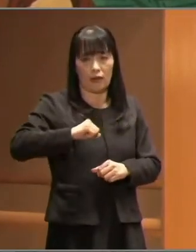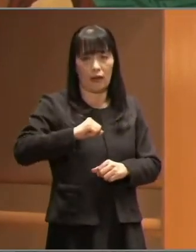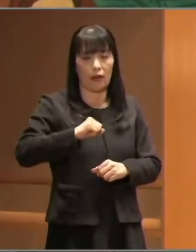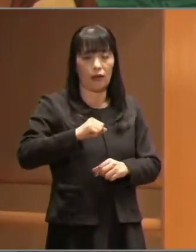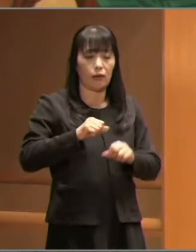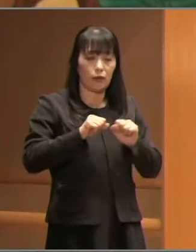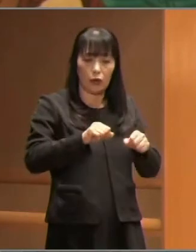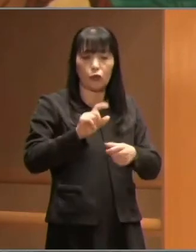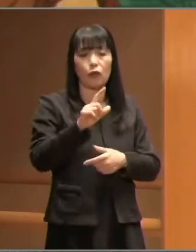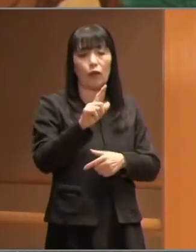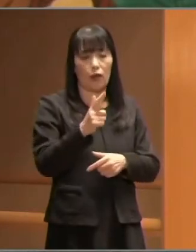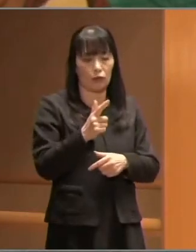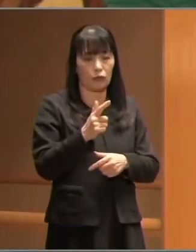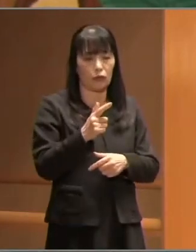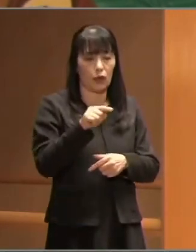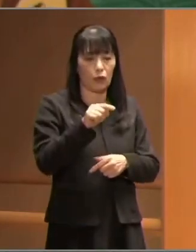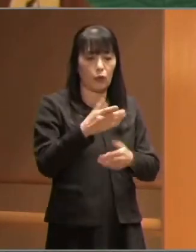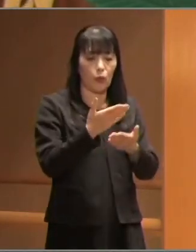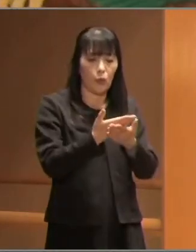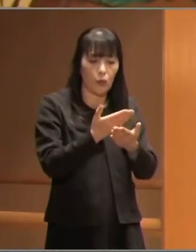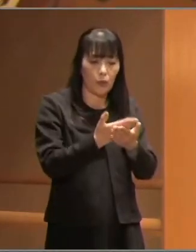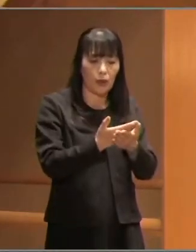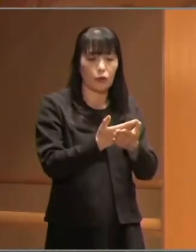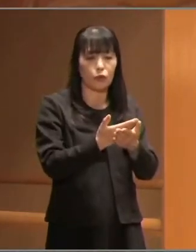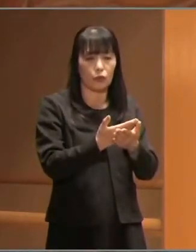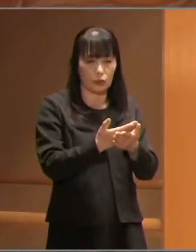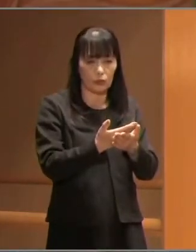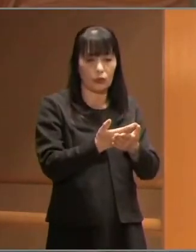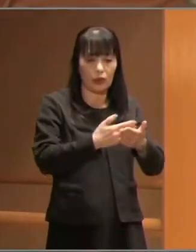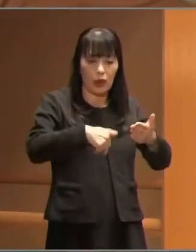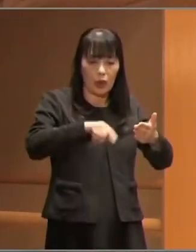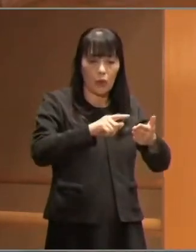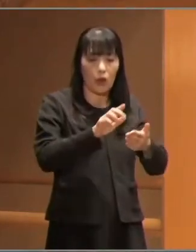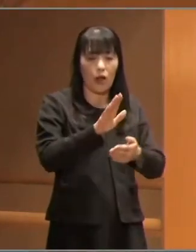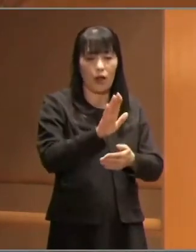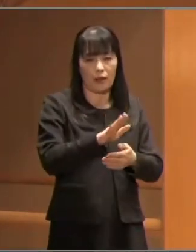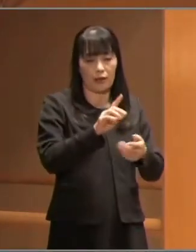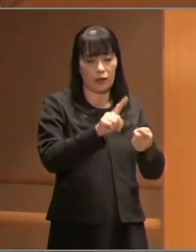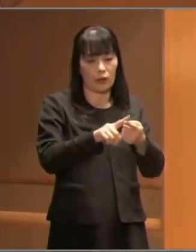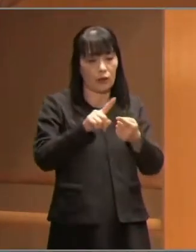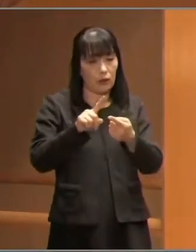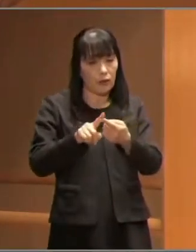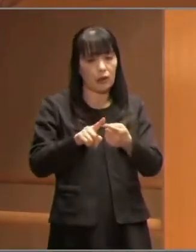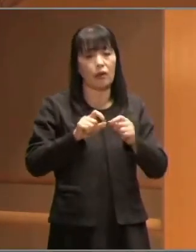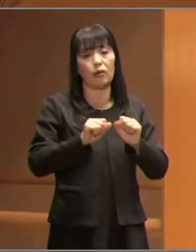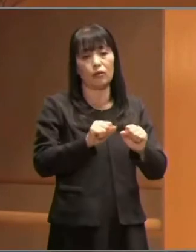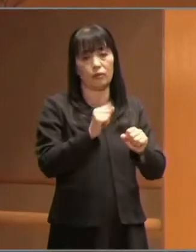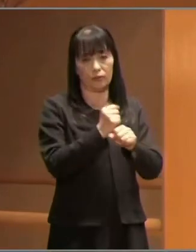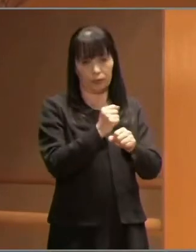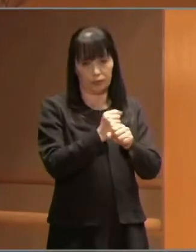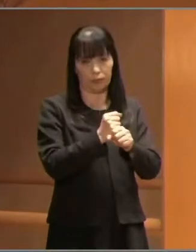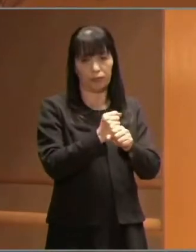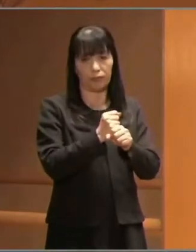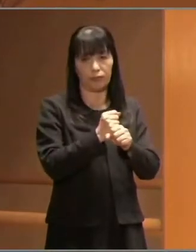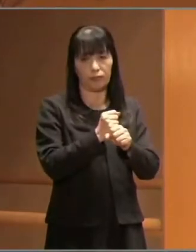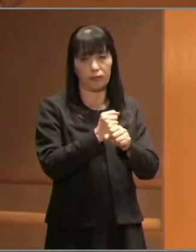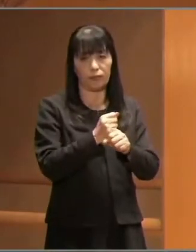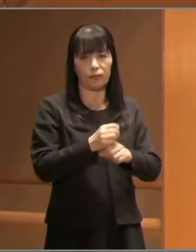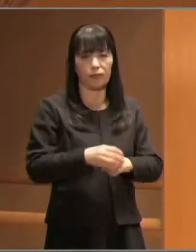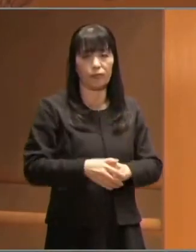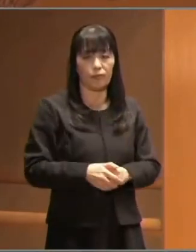paper, or the purposes required are different each other.